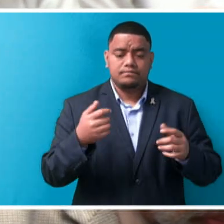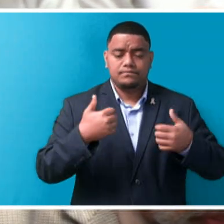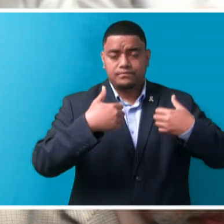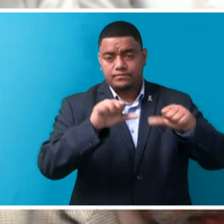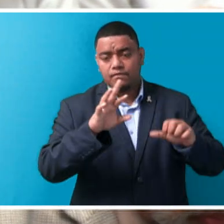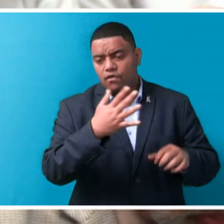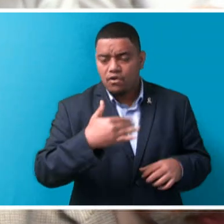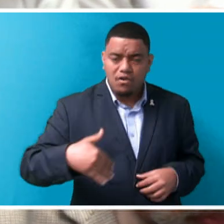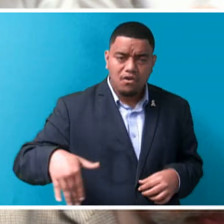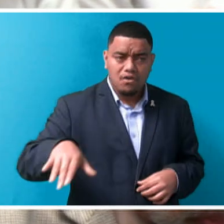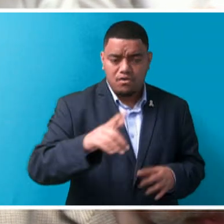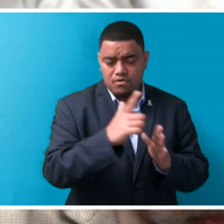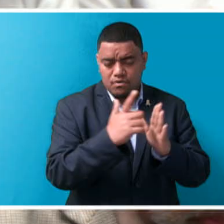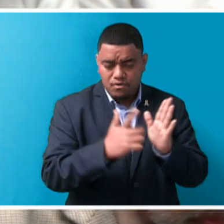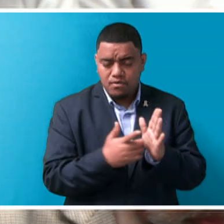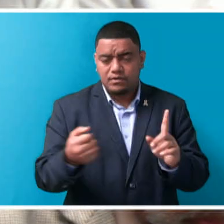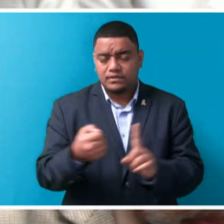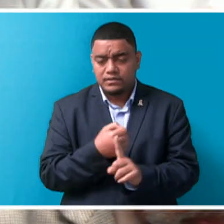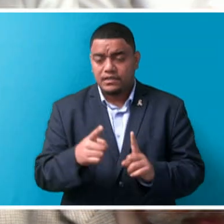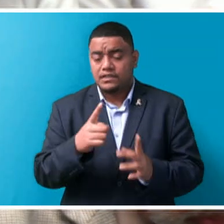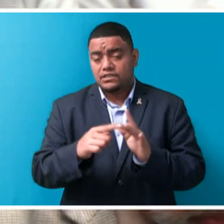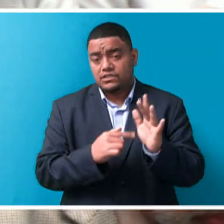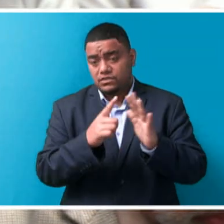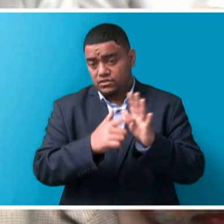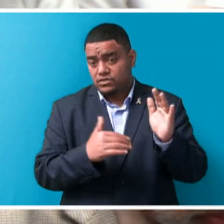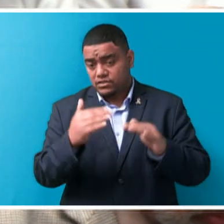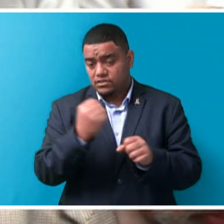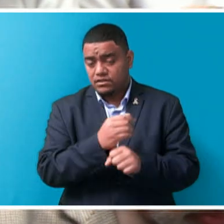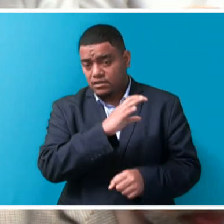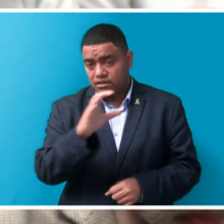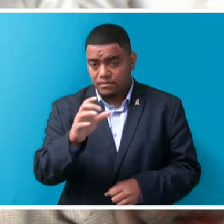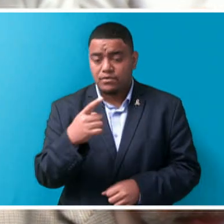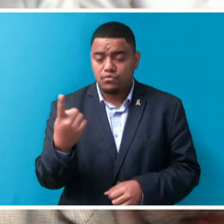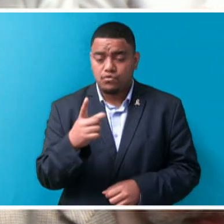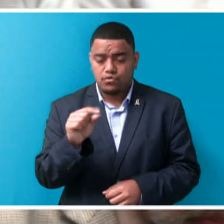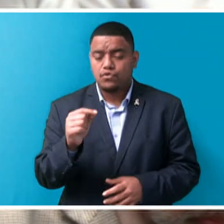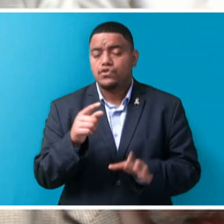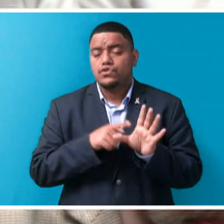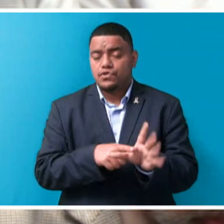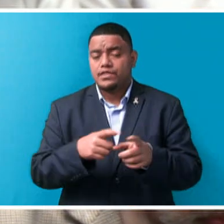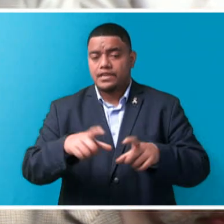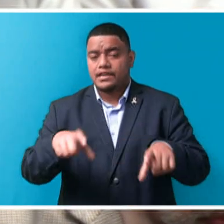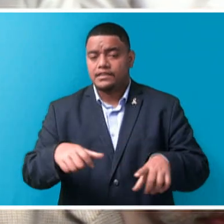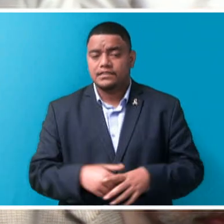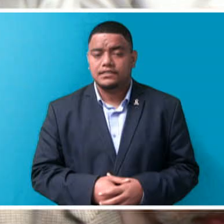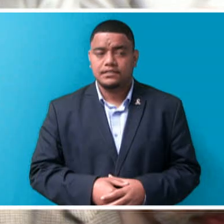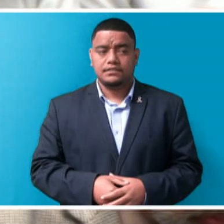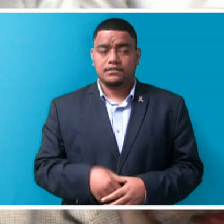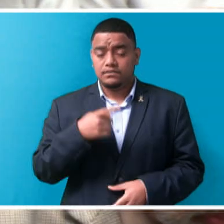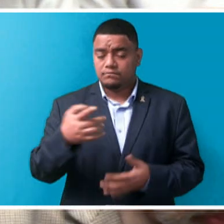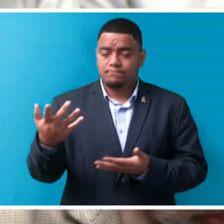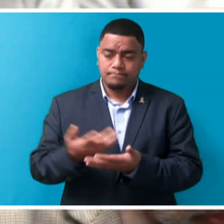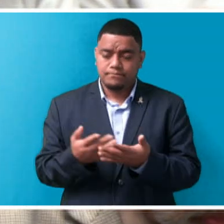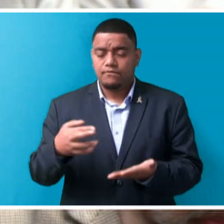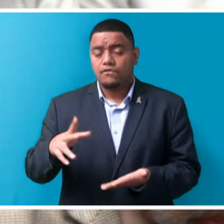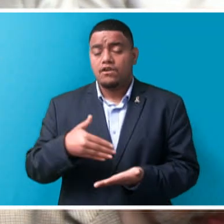for all law enforcement and justice sector agencies handling youth cases. Enforce rigid compliance for approved